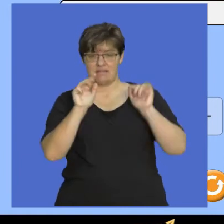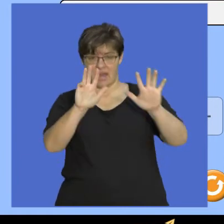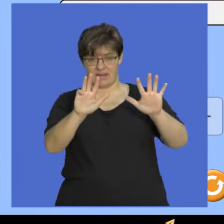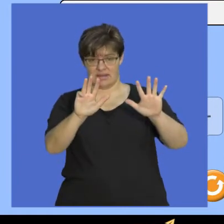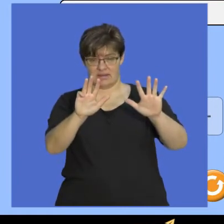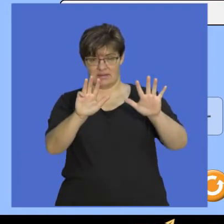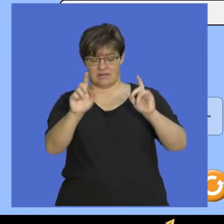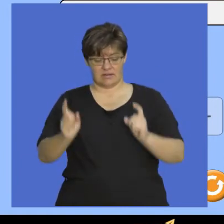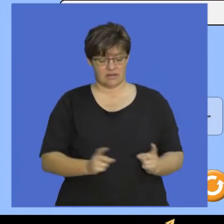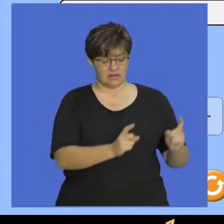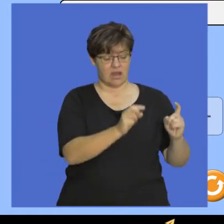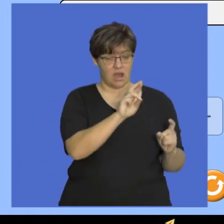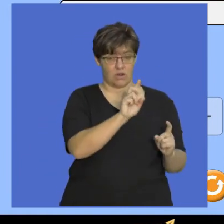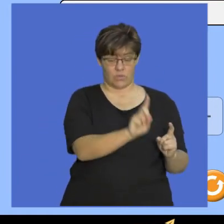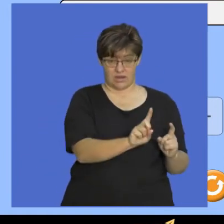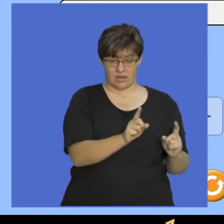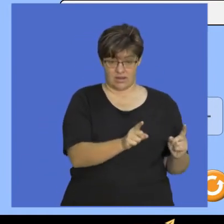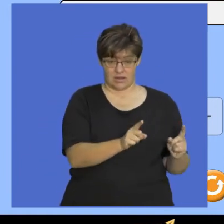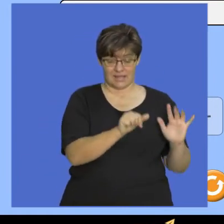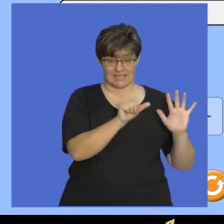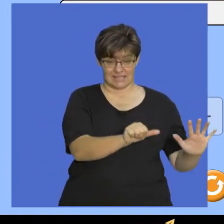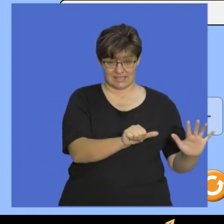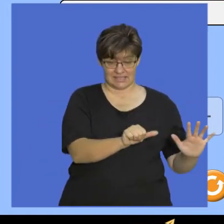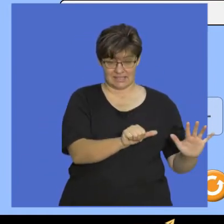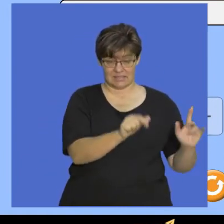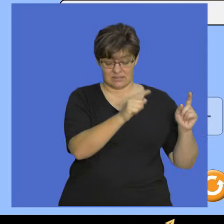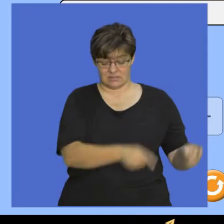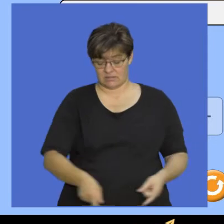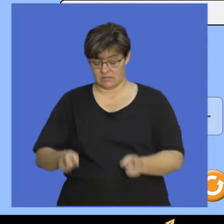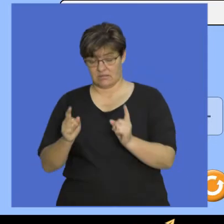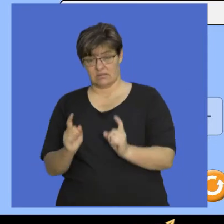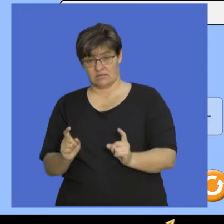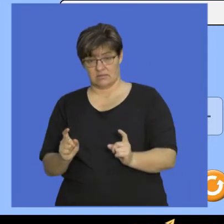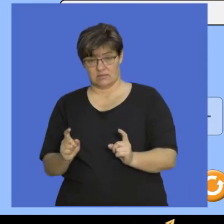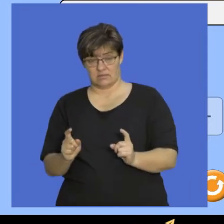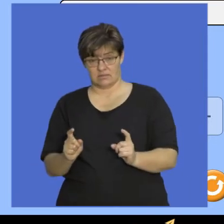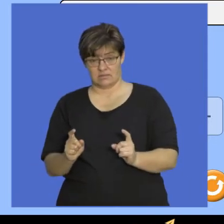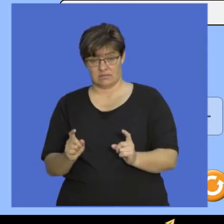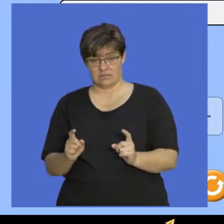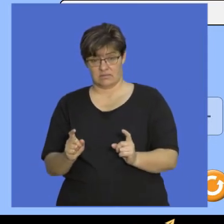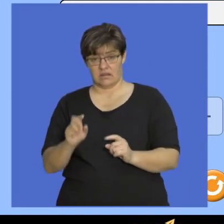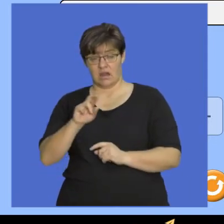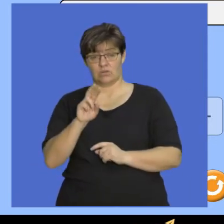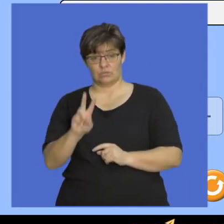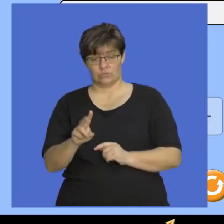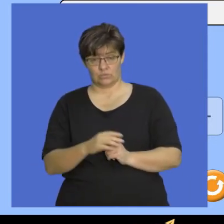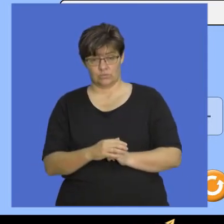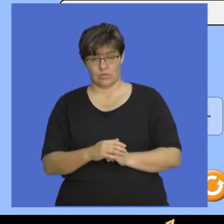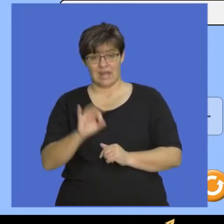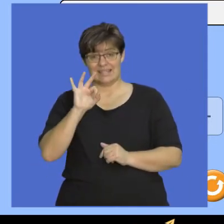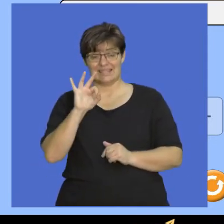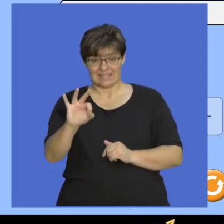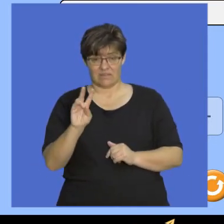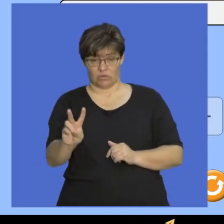Okay, look at the voltage across R1, okay, which is 6 volts, and then voltage